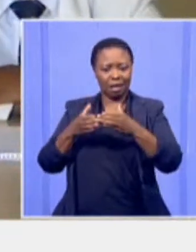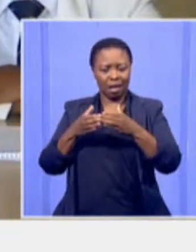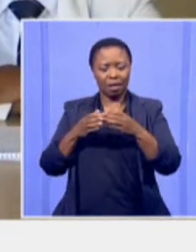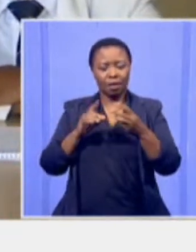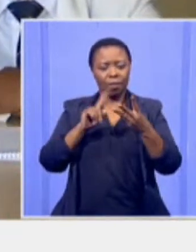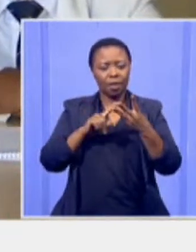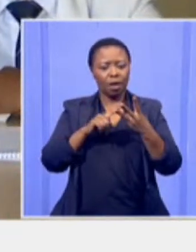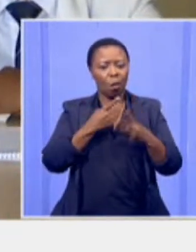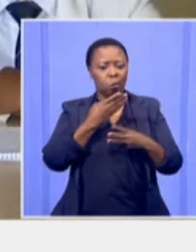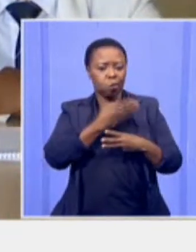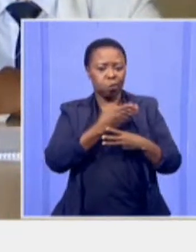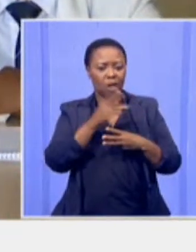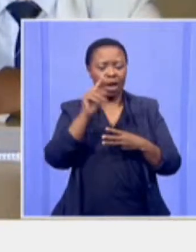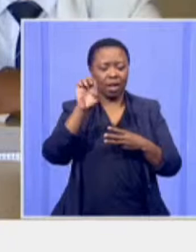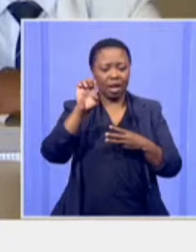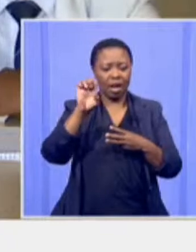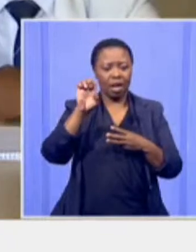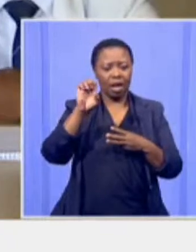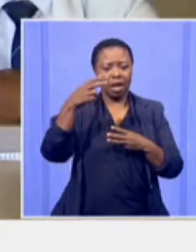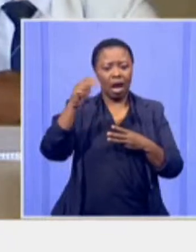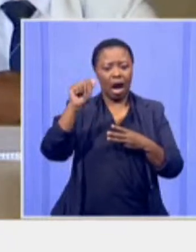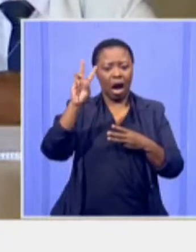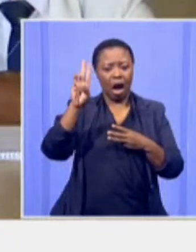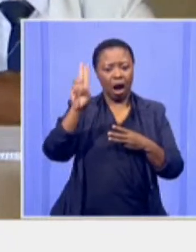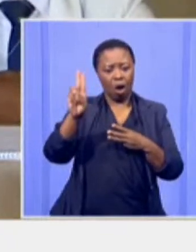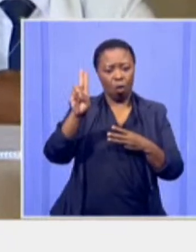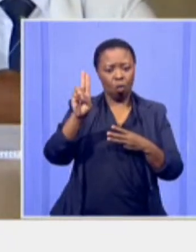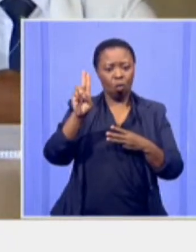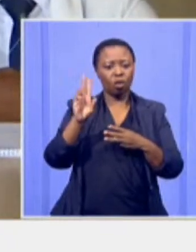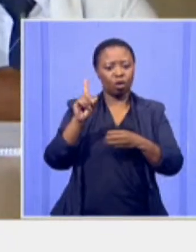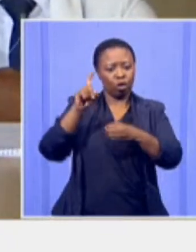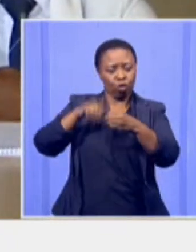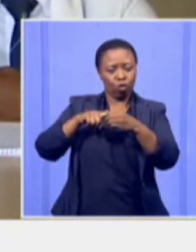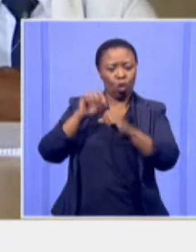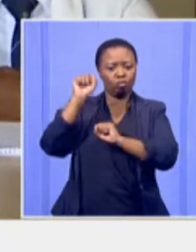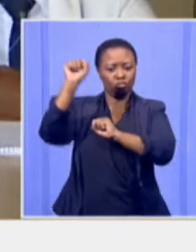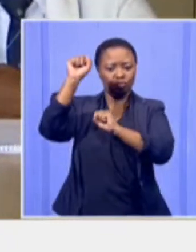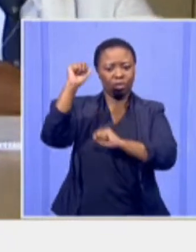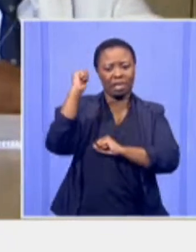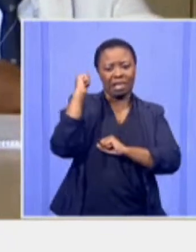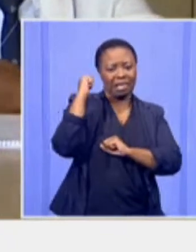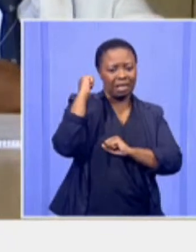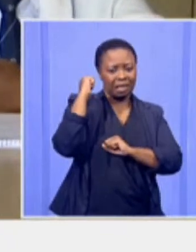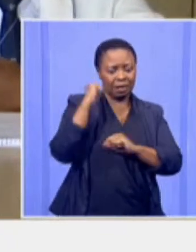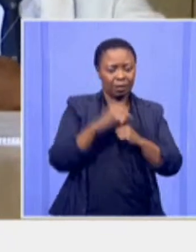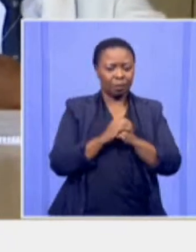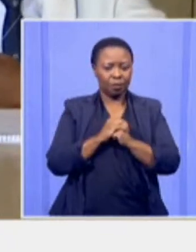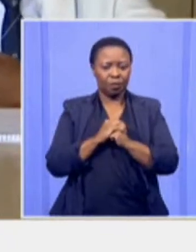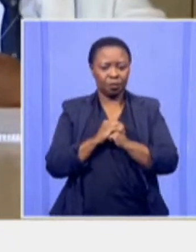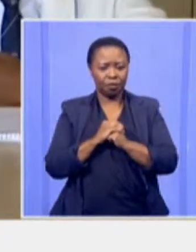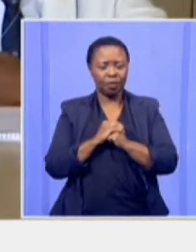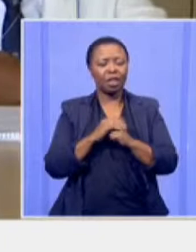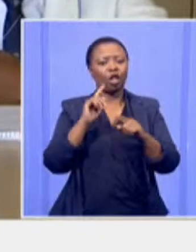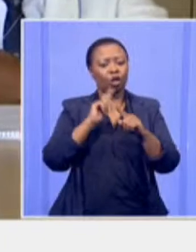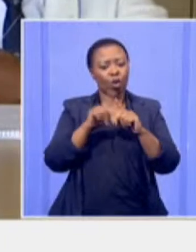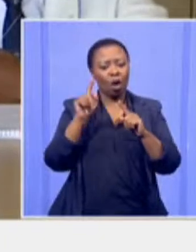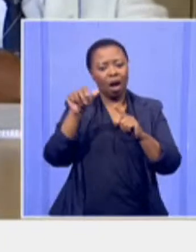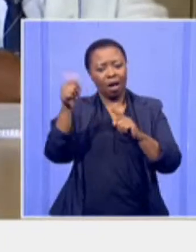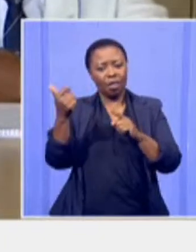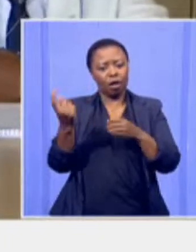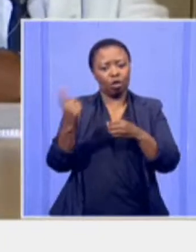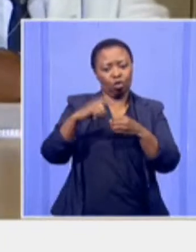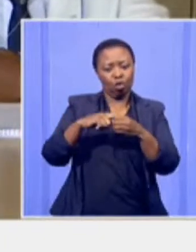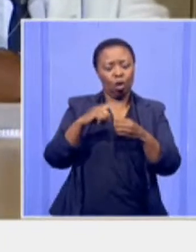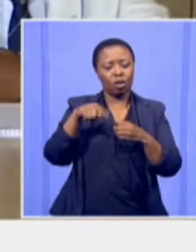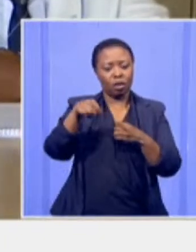have Nehao, which joined the protest yesterday, and their sister unions will also be joining the protest from Monday. So over here